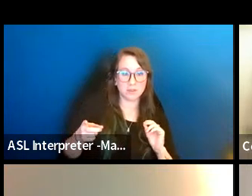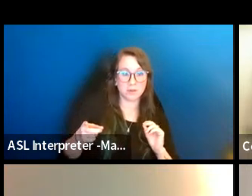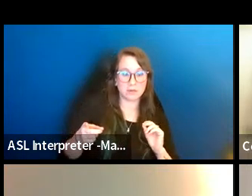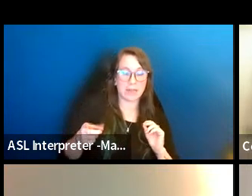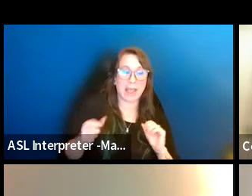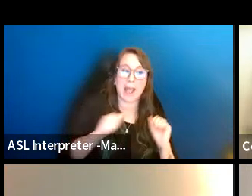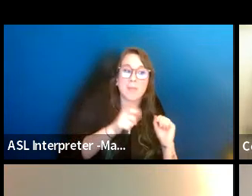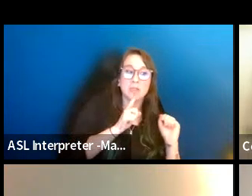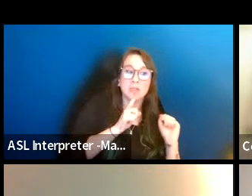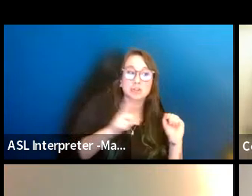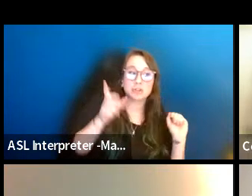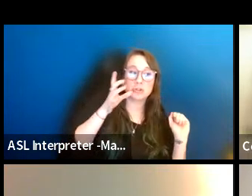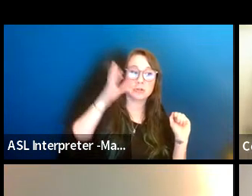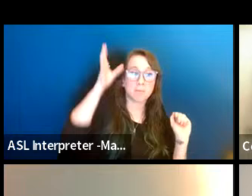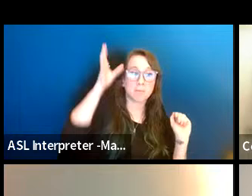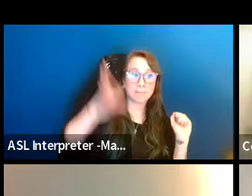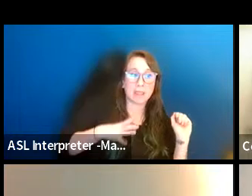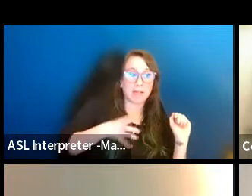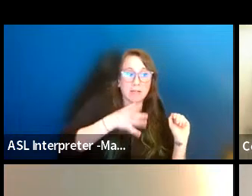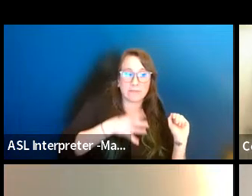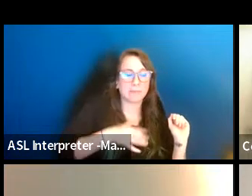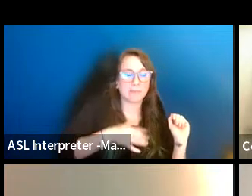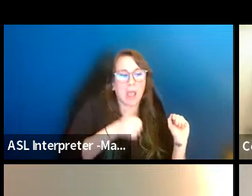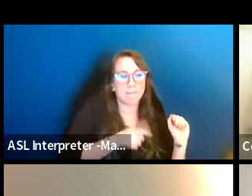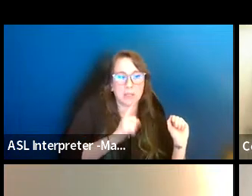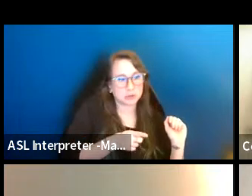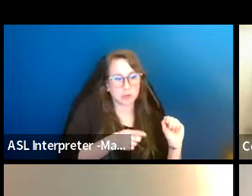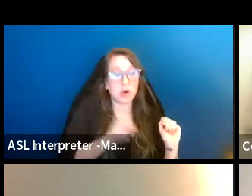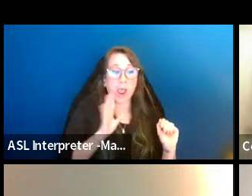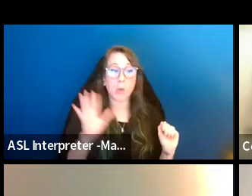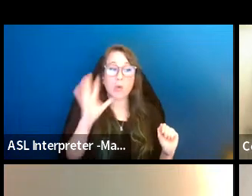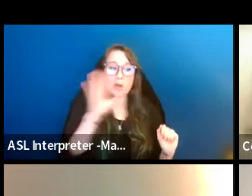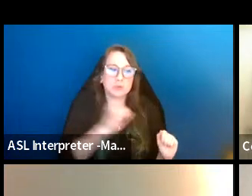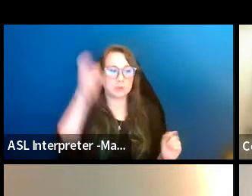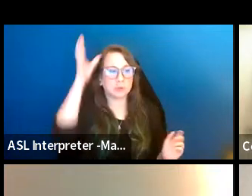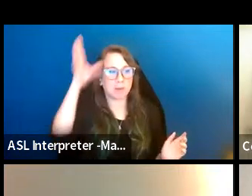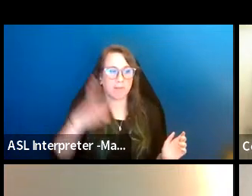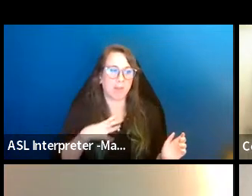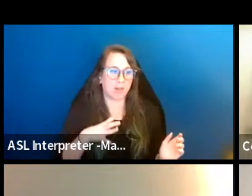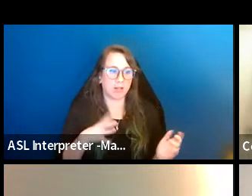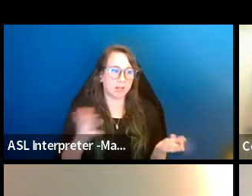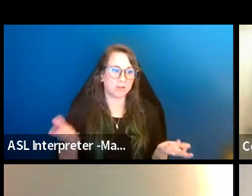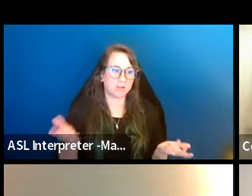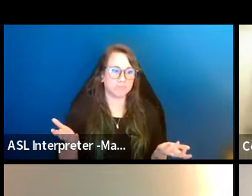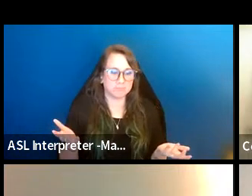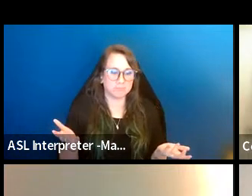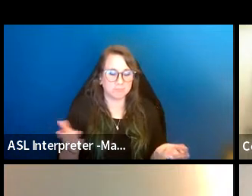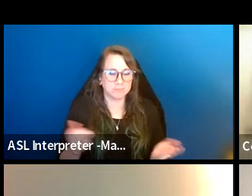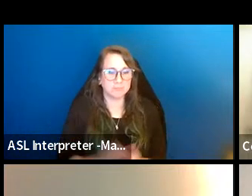I'm not sure if it's a male or a female. I'm not Oh, okay. sure, but I would assume it'll be a male, of course. But